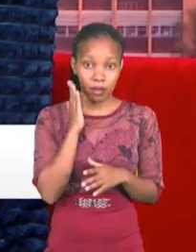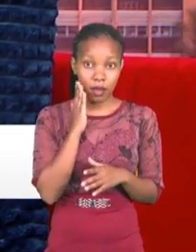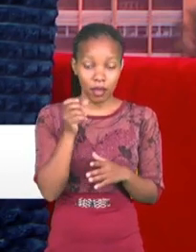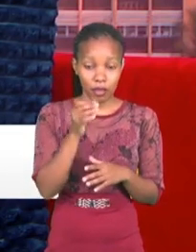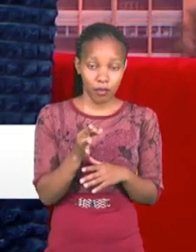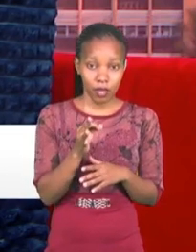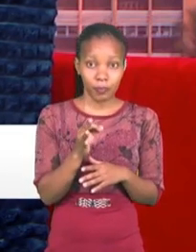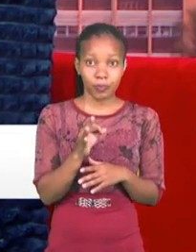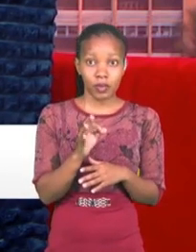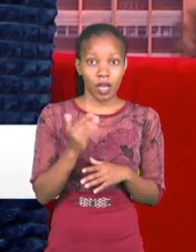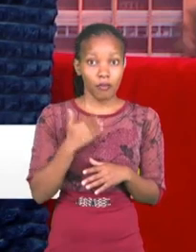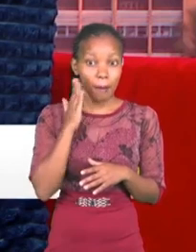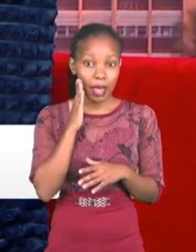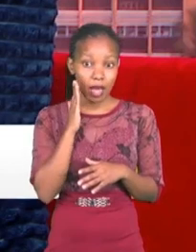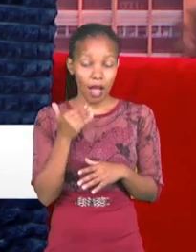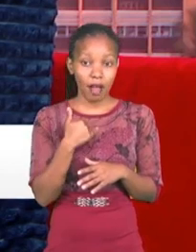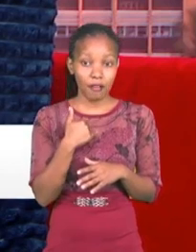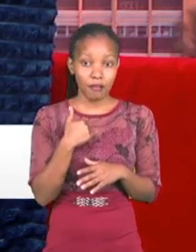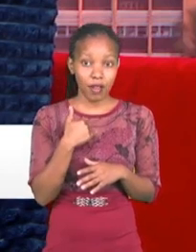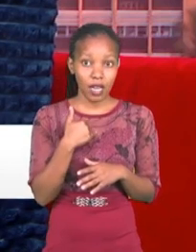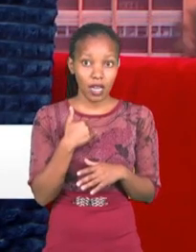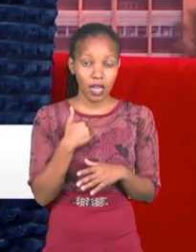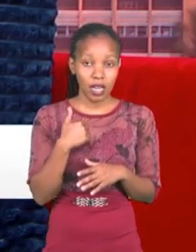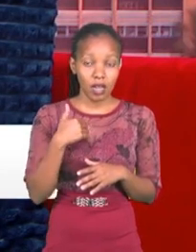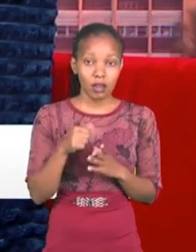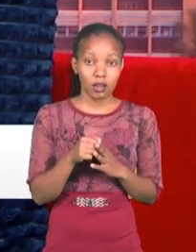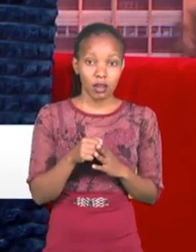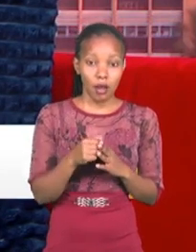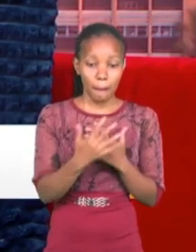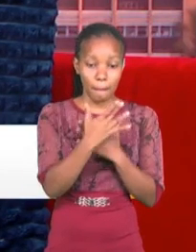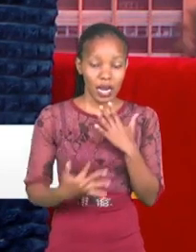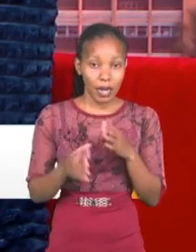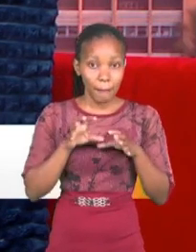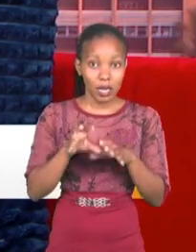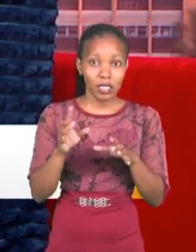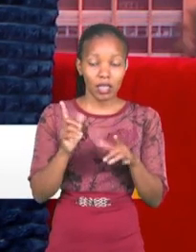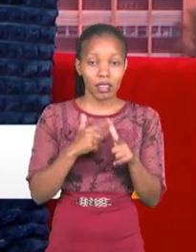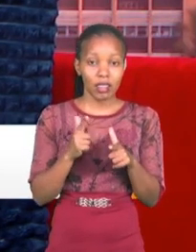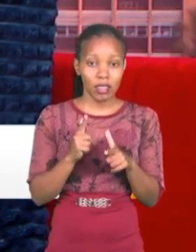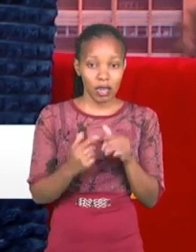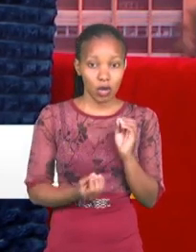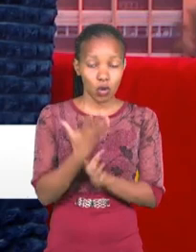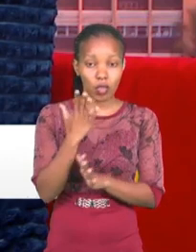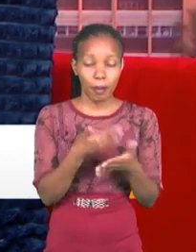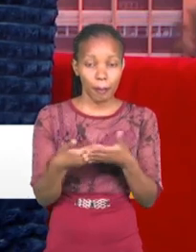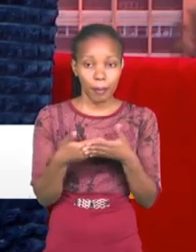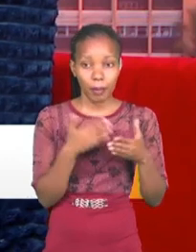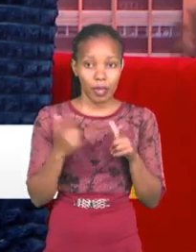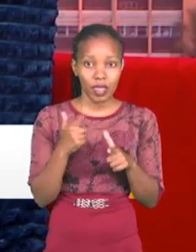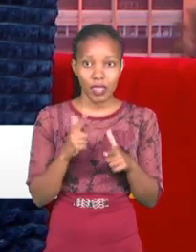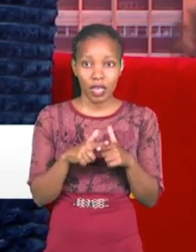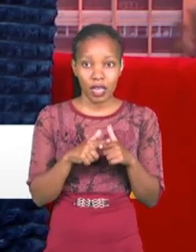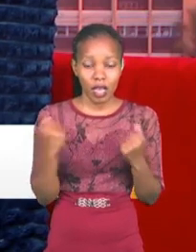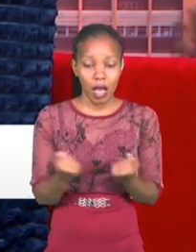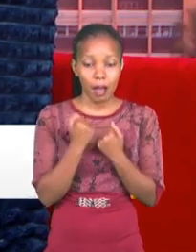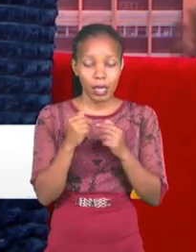If there is mother suffering from some hypertension, some of these diseases, the optimal growth of the baby does not occur in